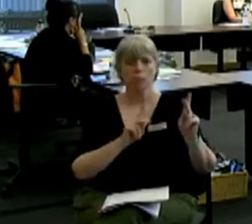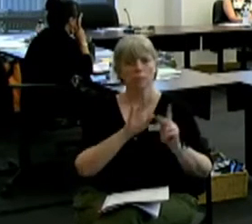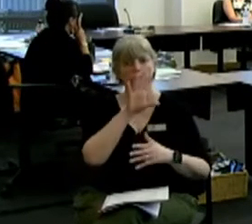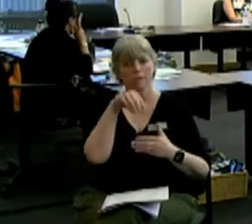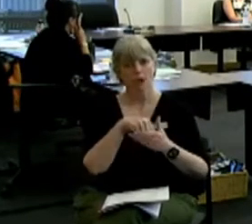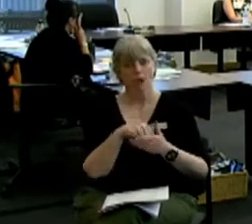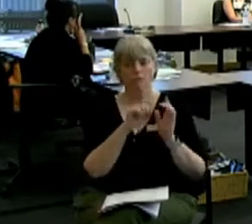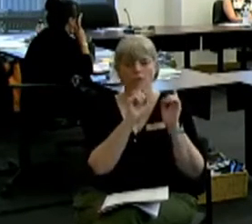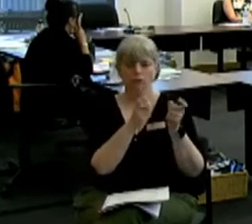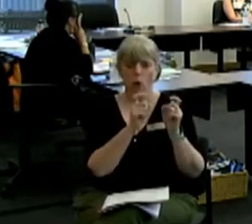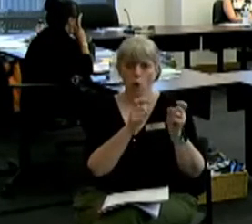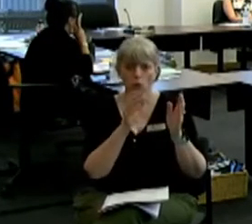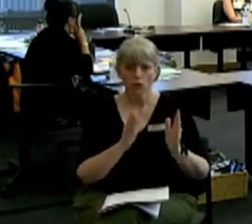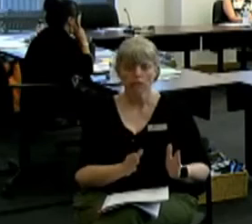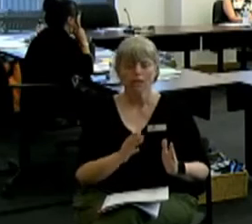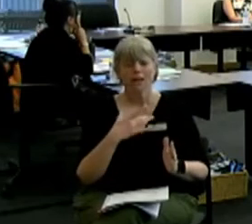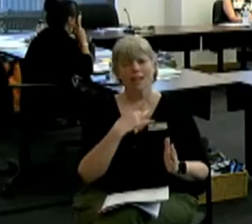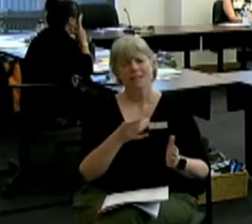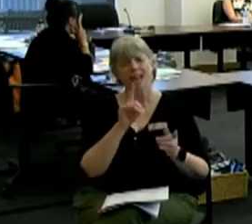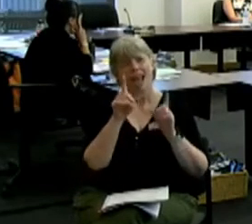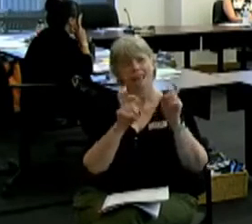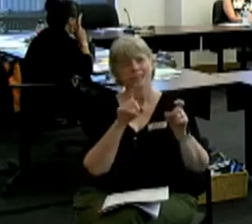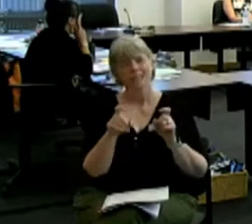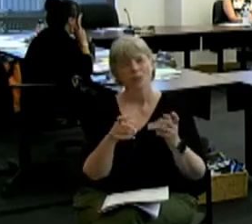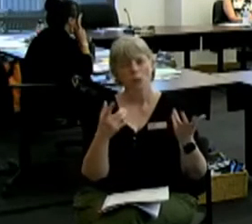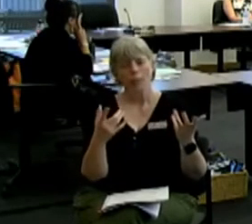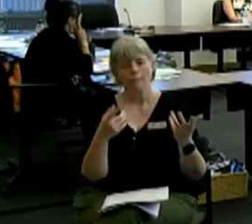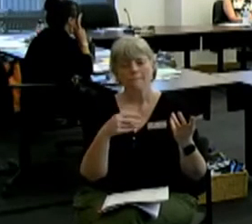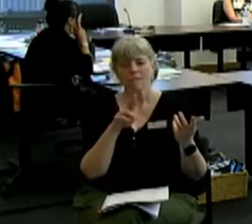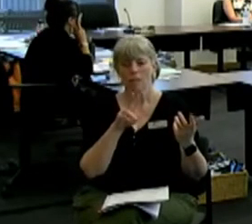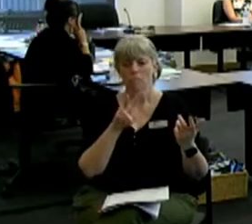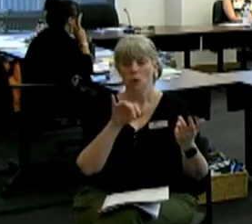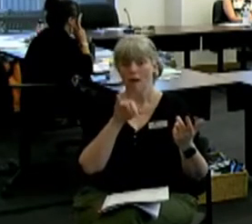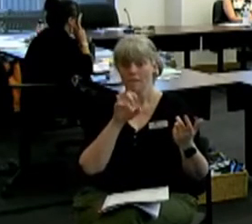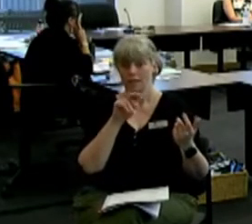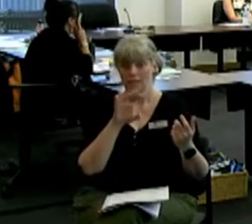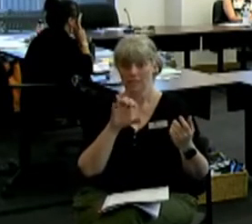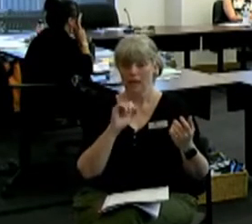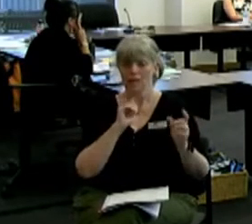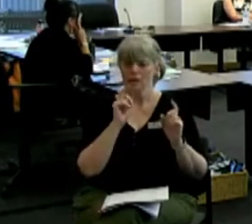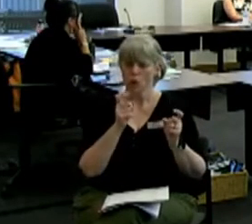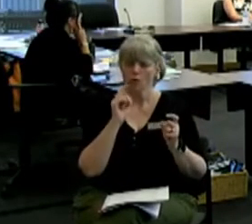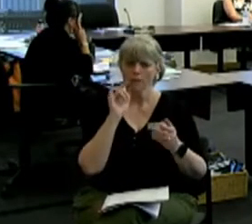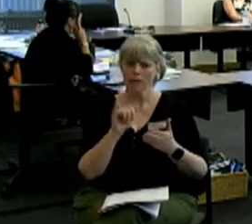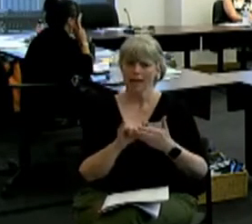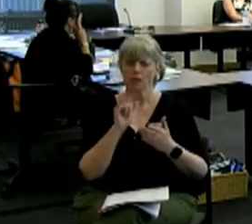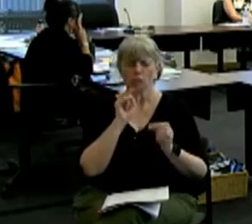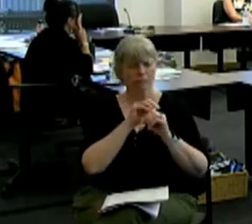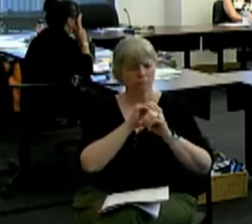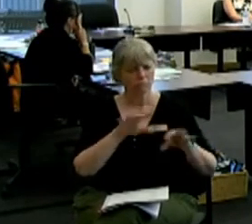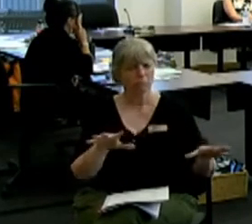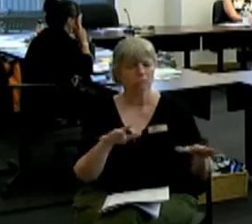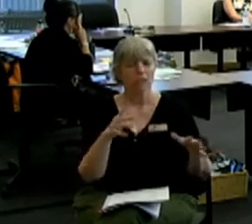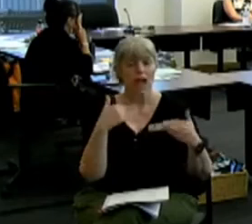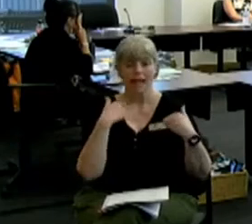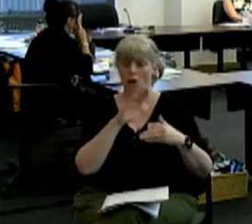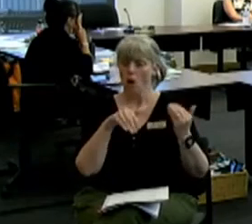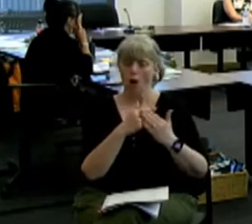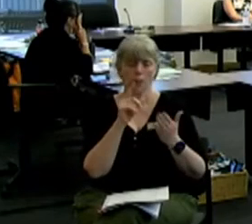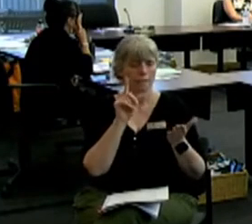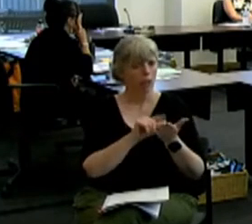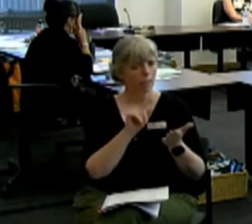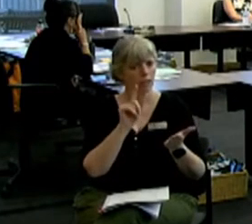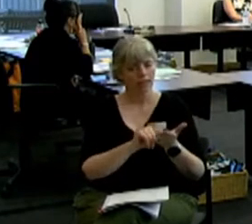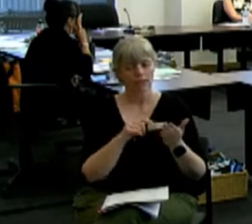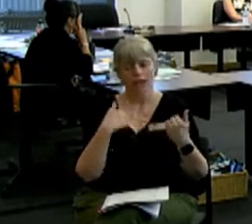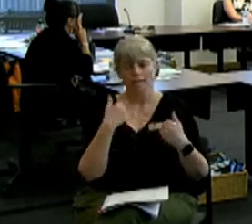the donors and that. I'd like to ask this, because at Providence, I'm a donor for Providence. Do we send out something, because I get all your publications, I've